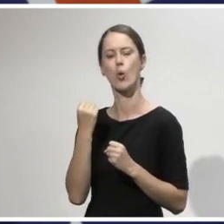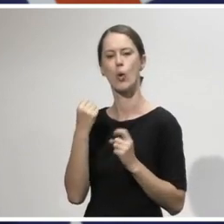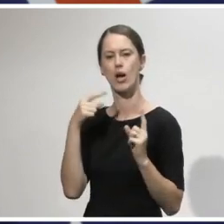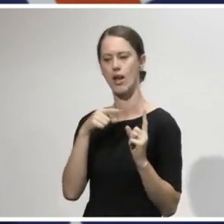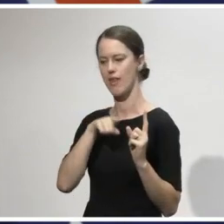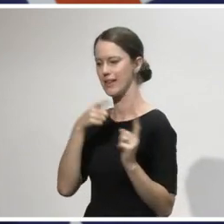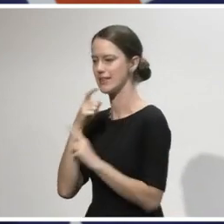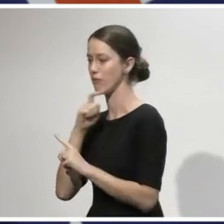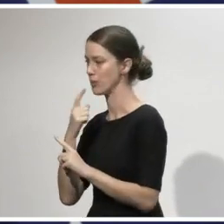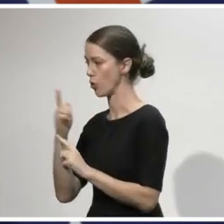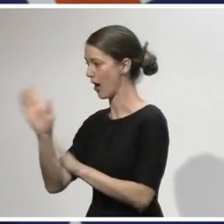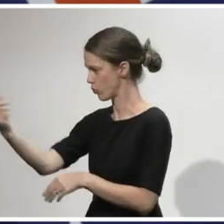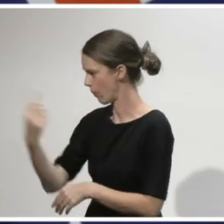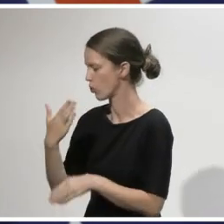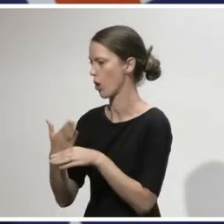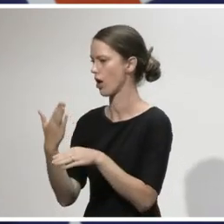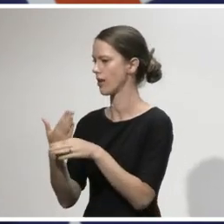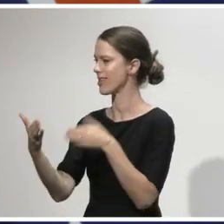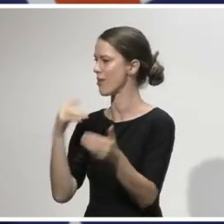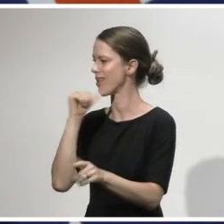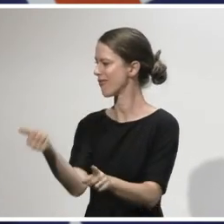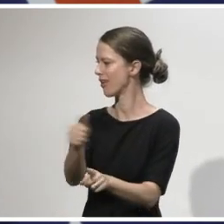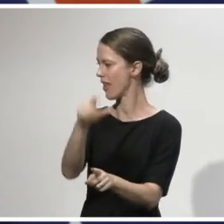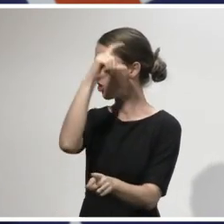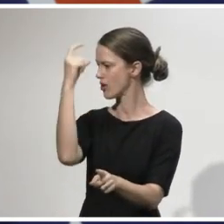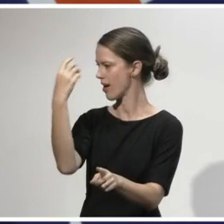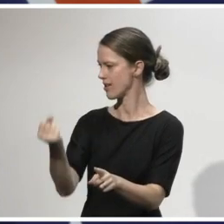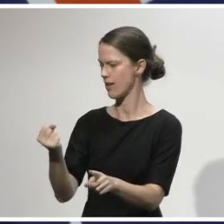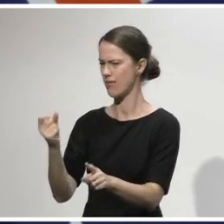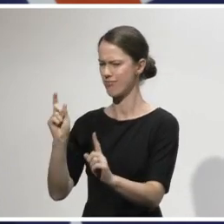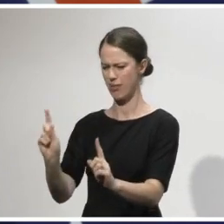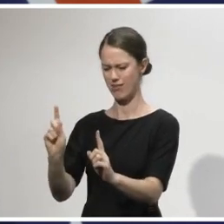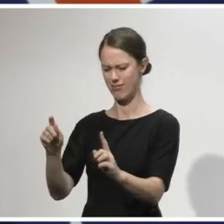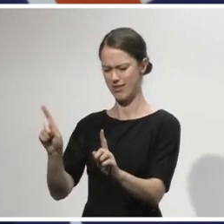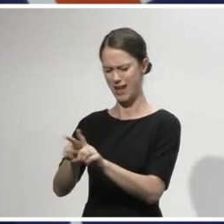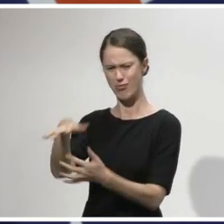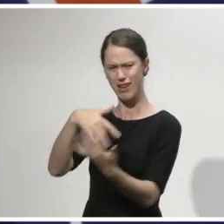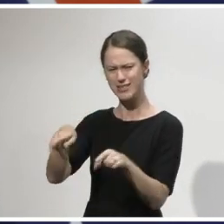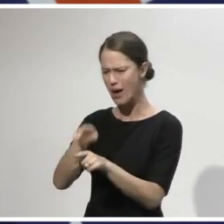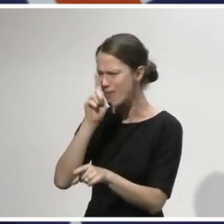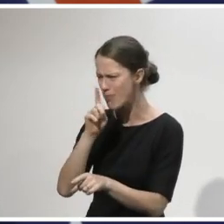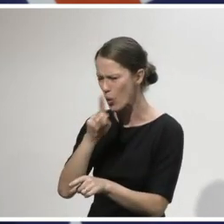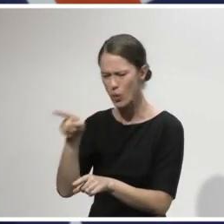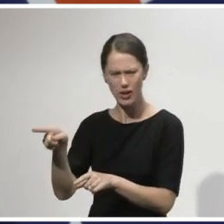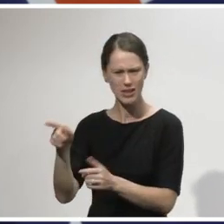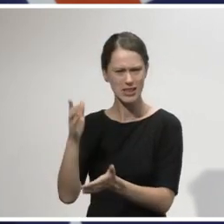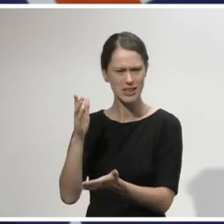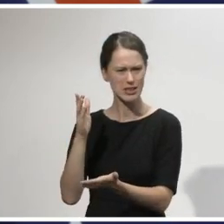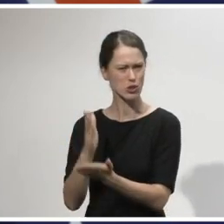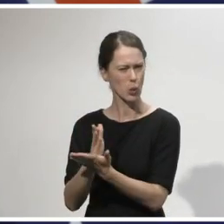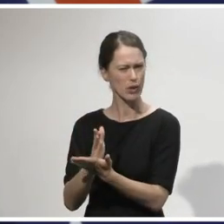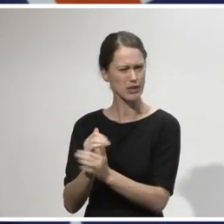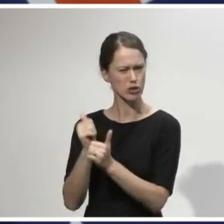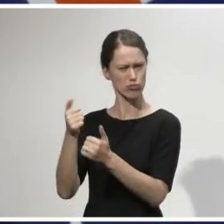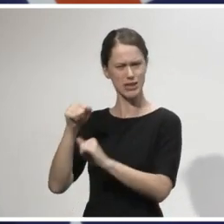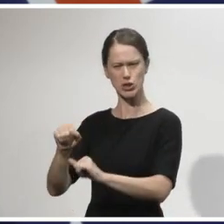told to go into work despite the fact that it's the same ward as the people who contracted the virus. Are you sure that enough is being done